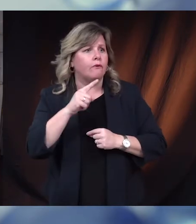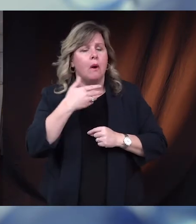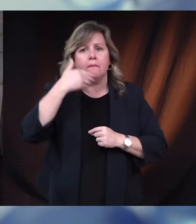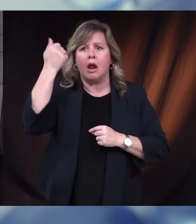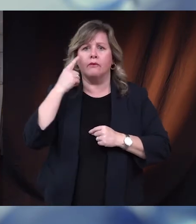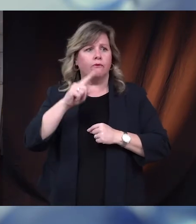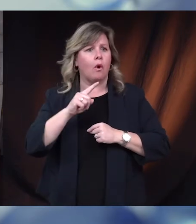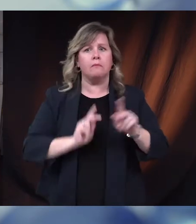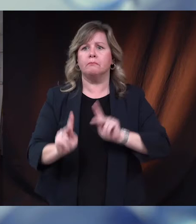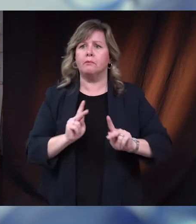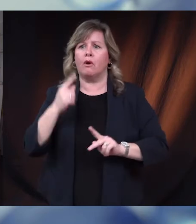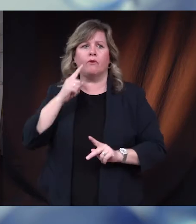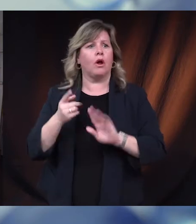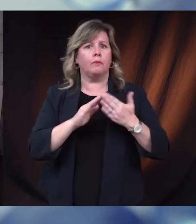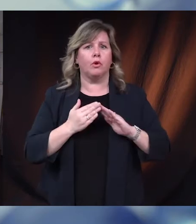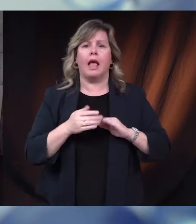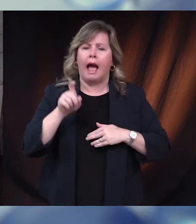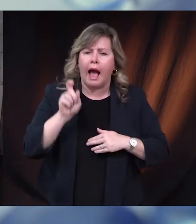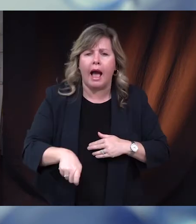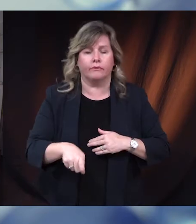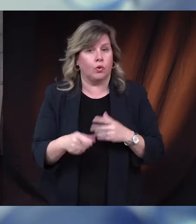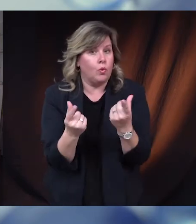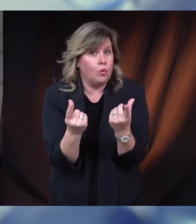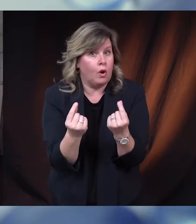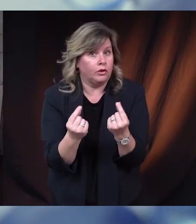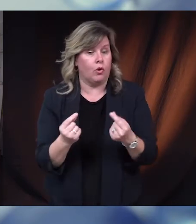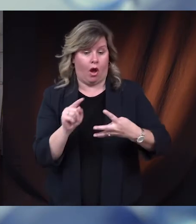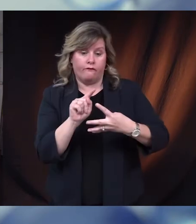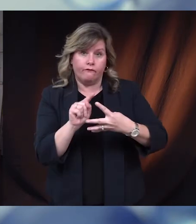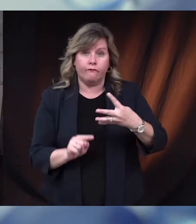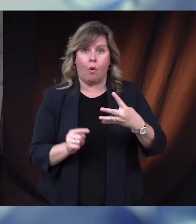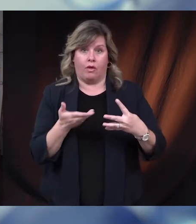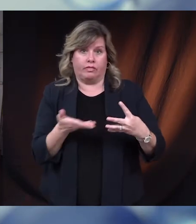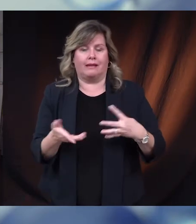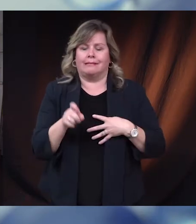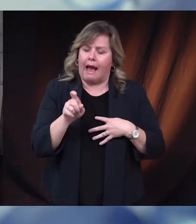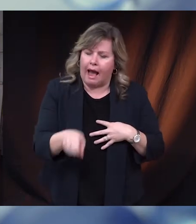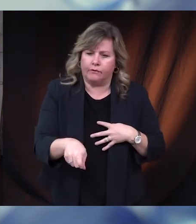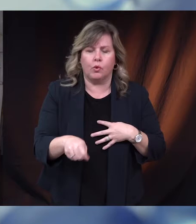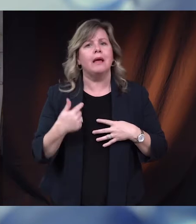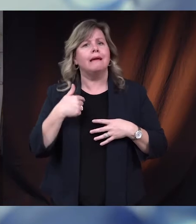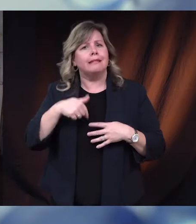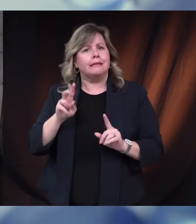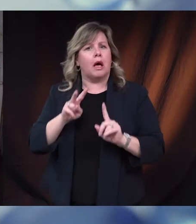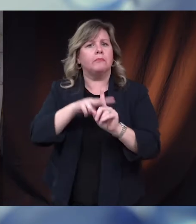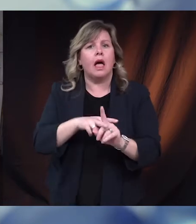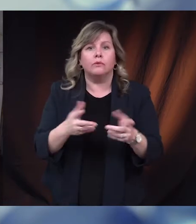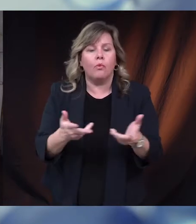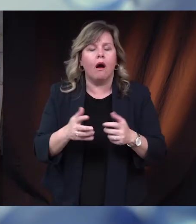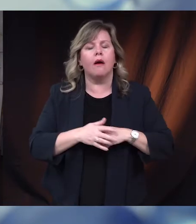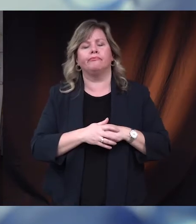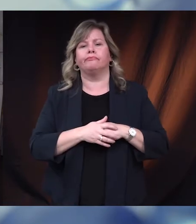health of themselves and the community, we have to do 4 things. And this applies to drinking and driving, to wearing your